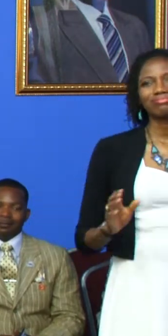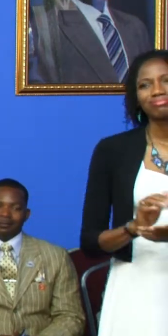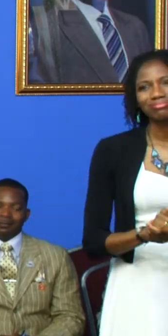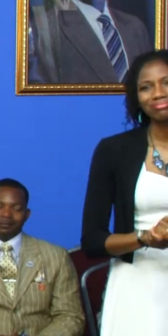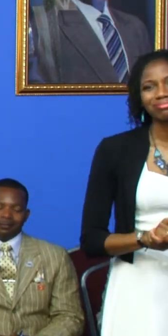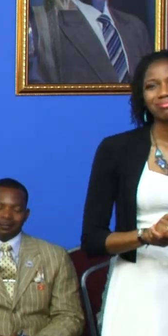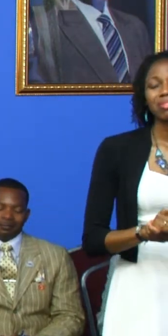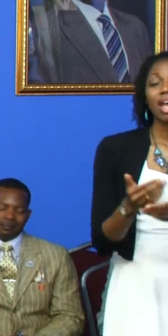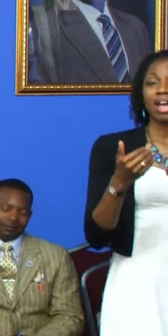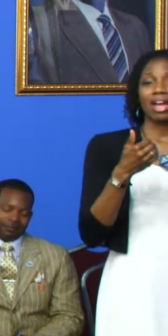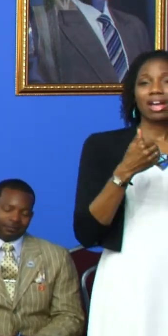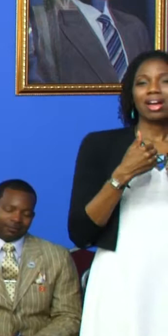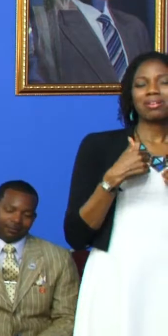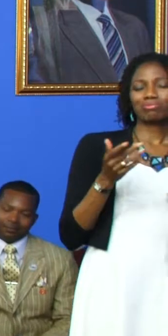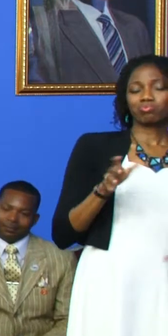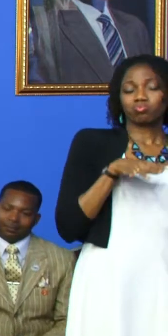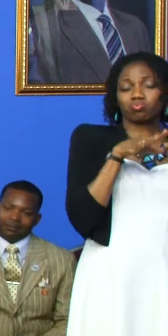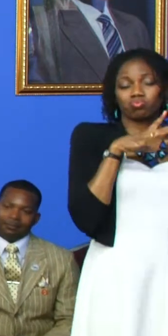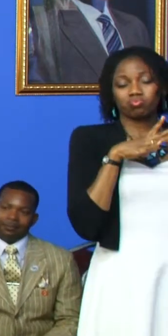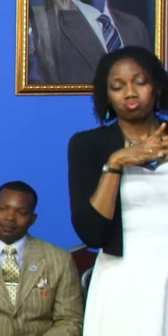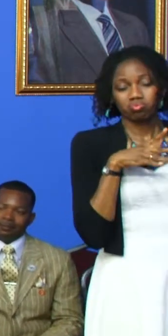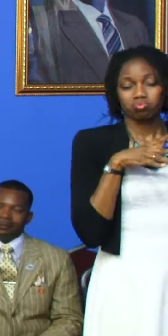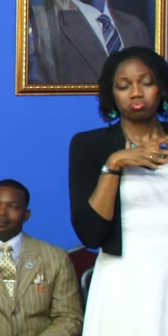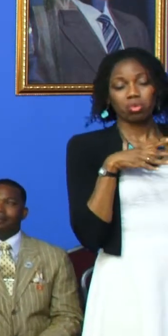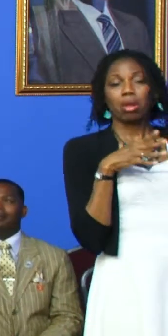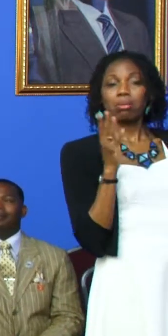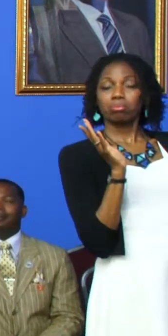A proper talking, broke,